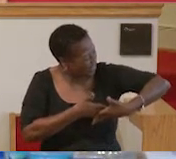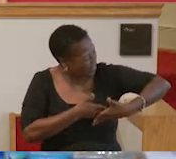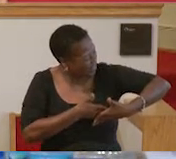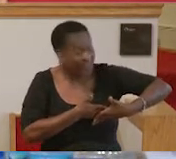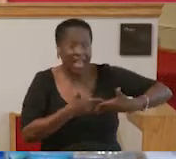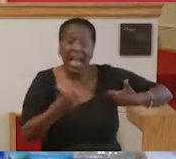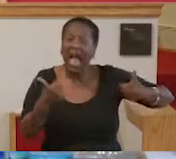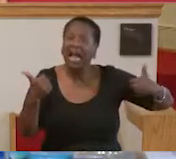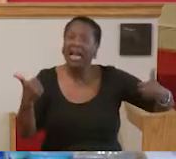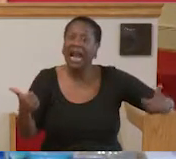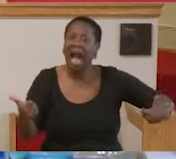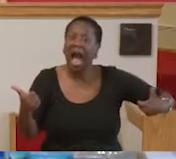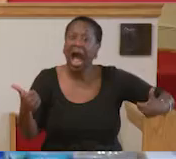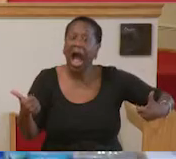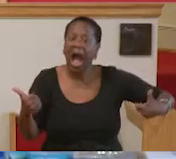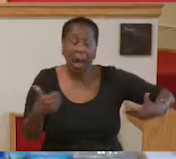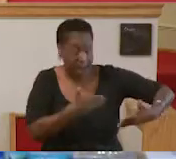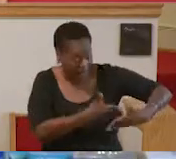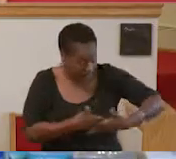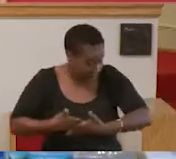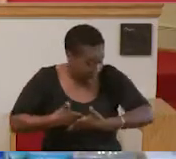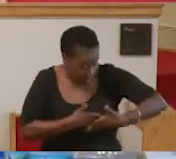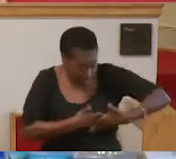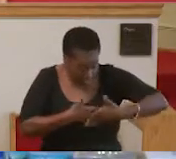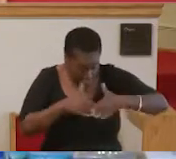And now you regret